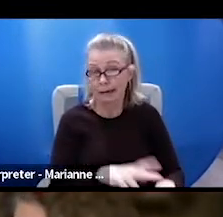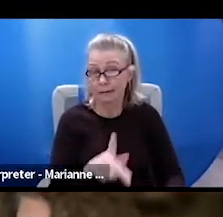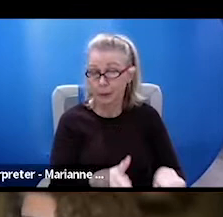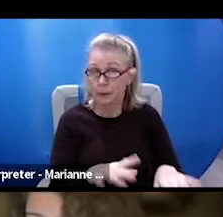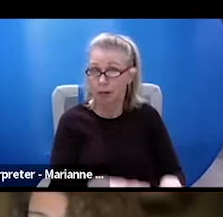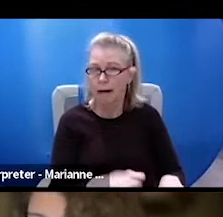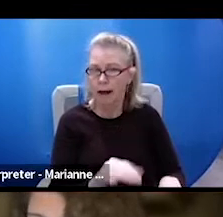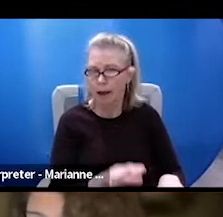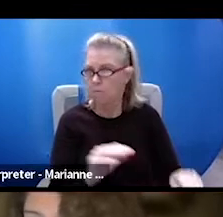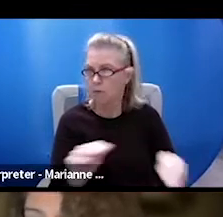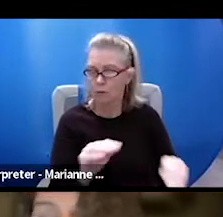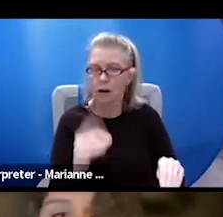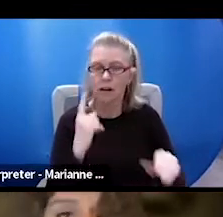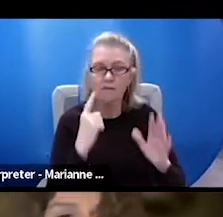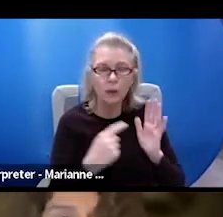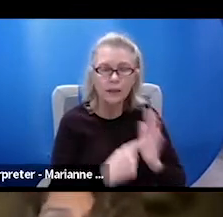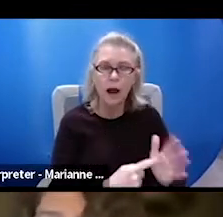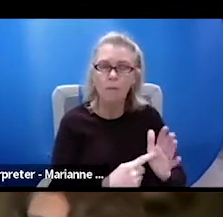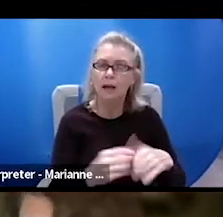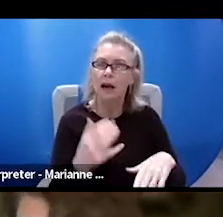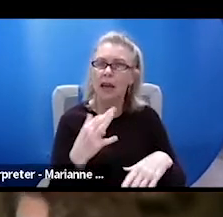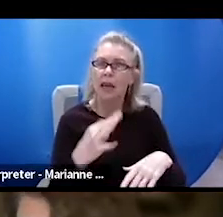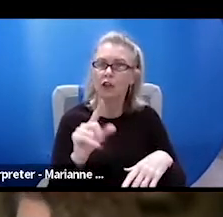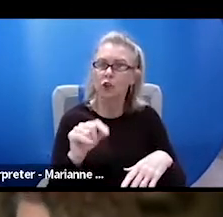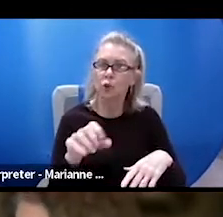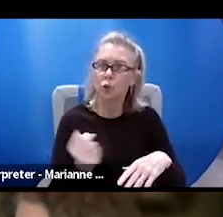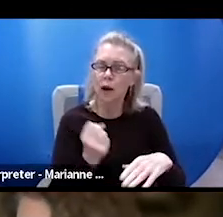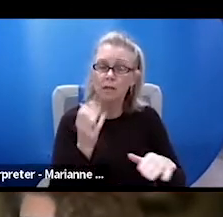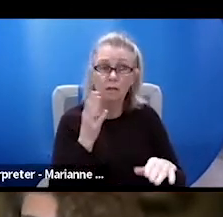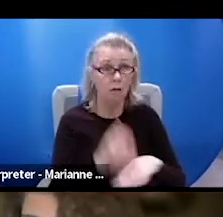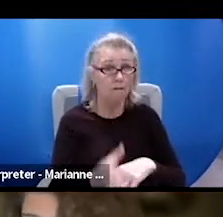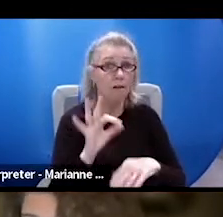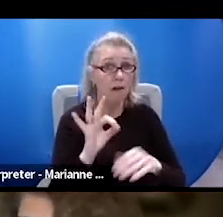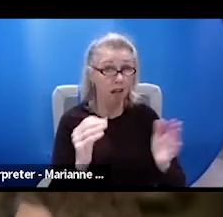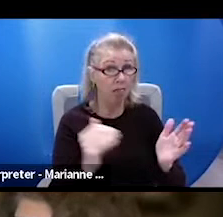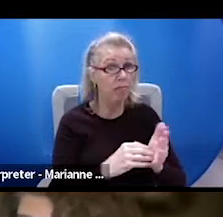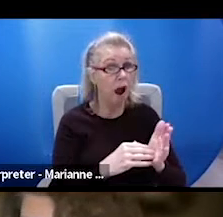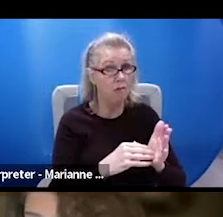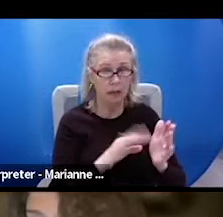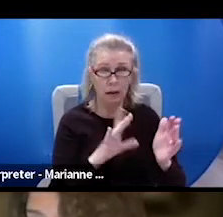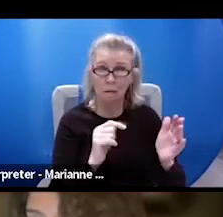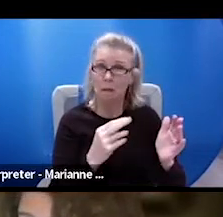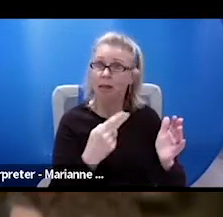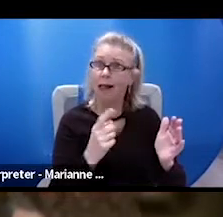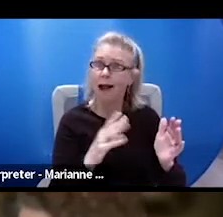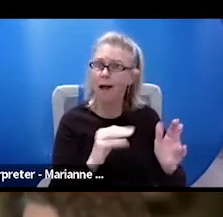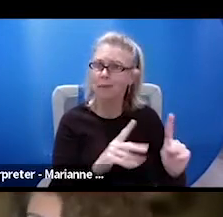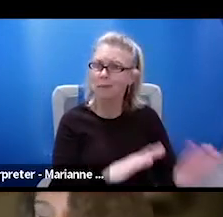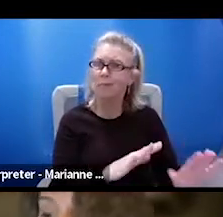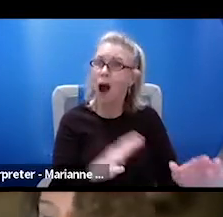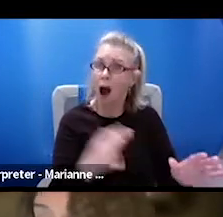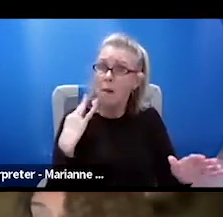movements. So, for example, in the 1920s, over 9,000 Bethlehemites alone applied for